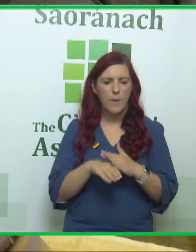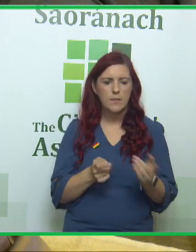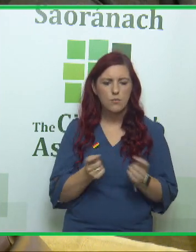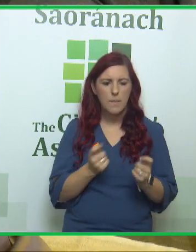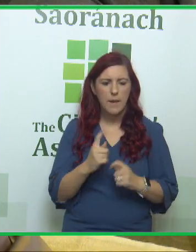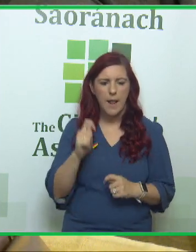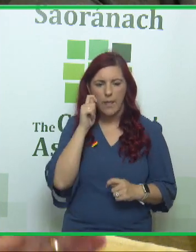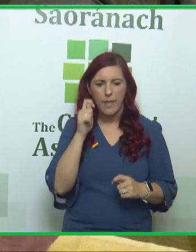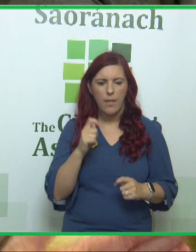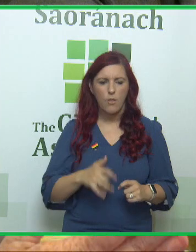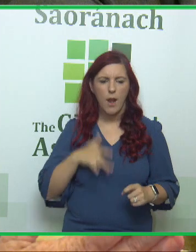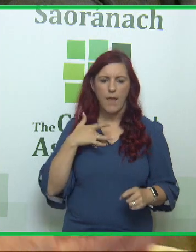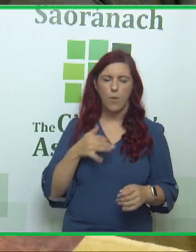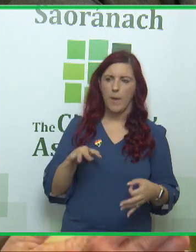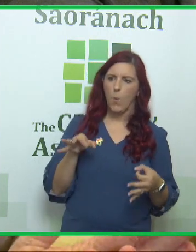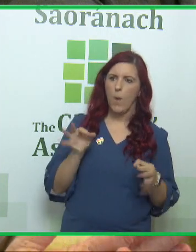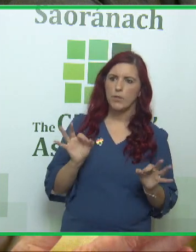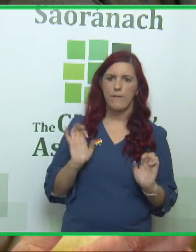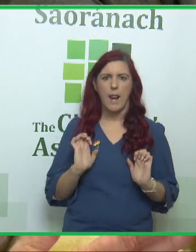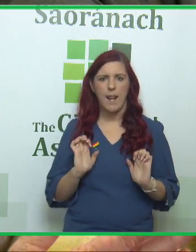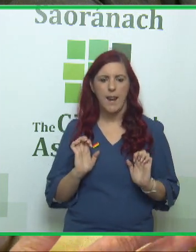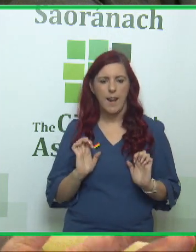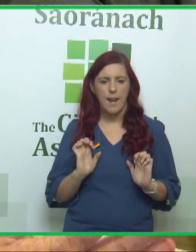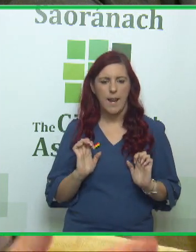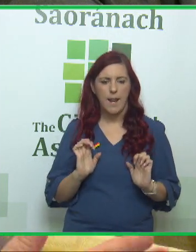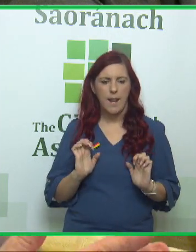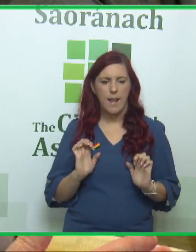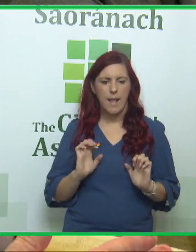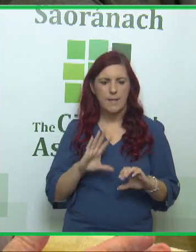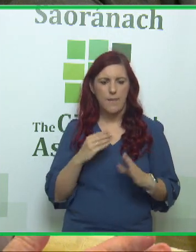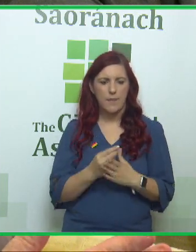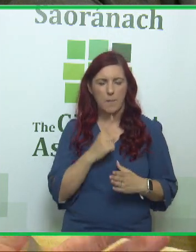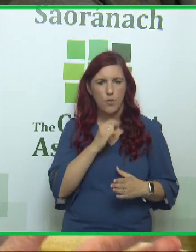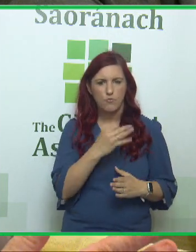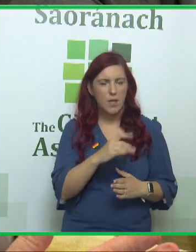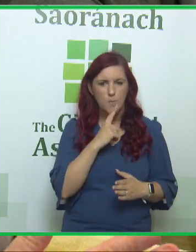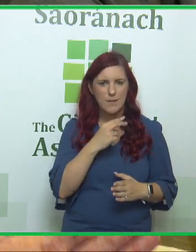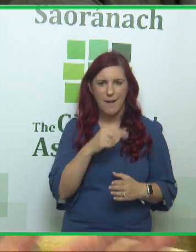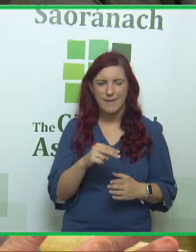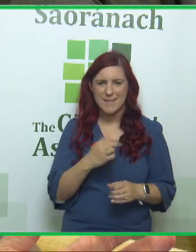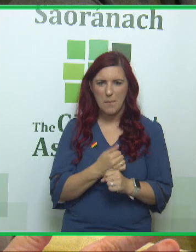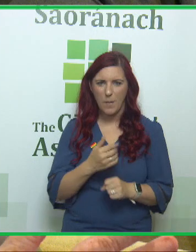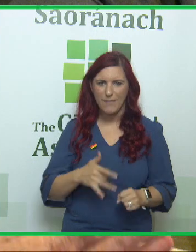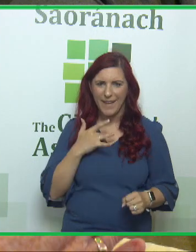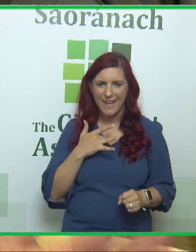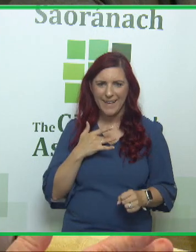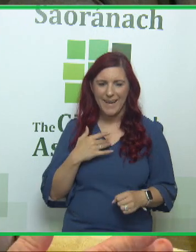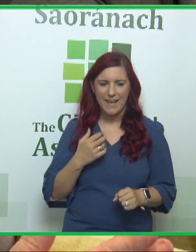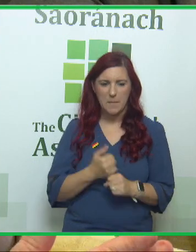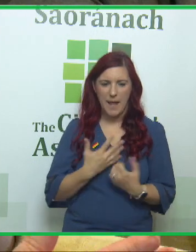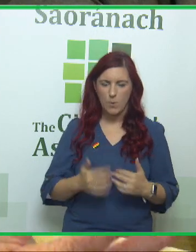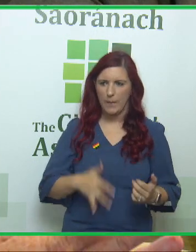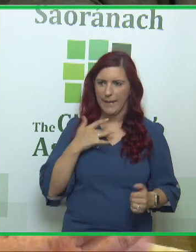to be wonderful. They come after it. It's only about the drugs. It's about living. How do you live? How do you meet the life?